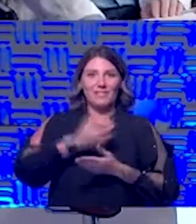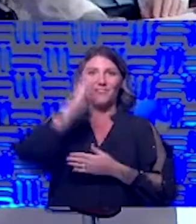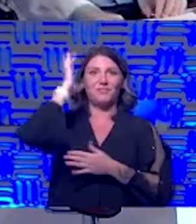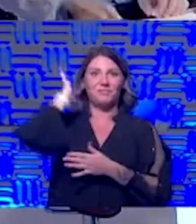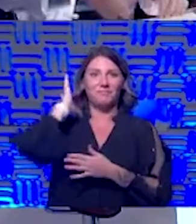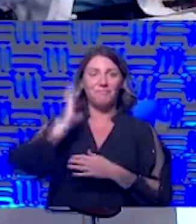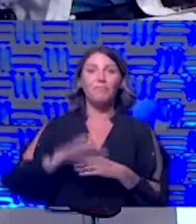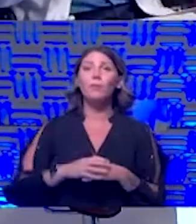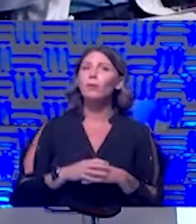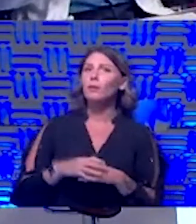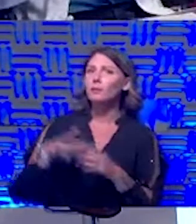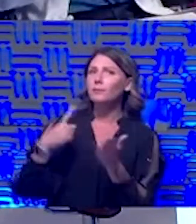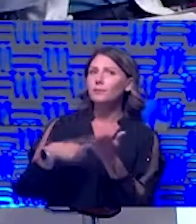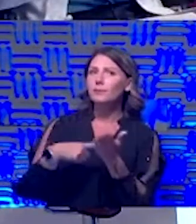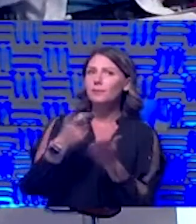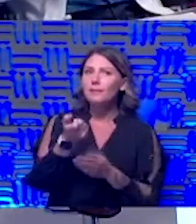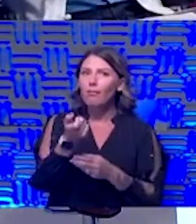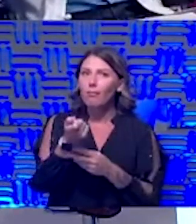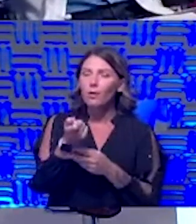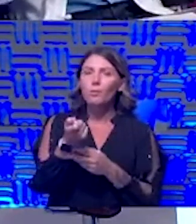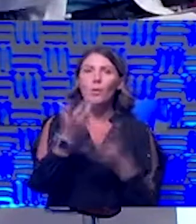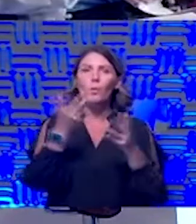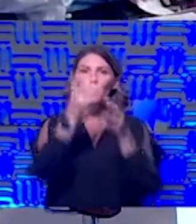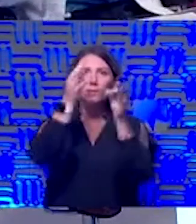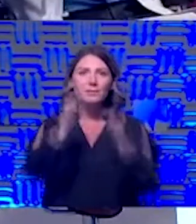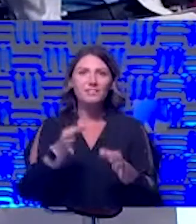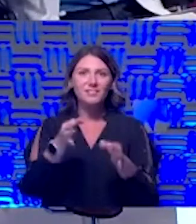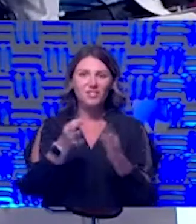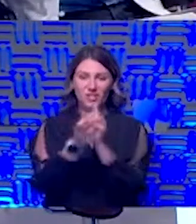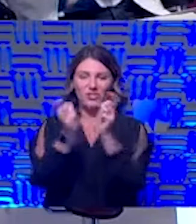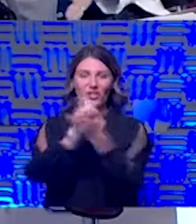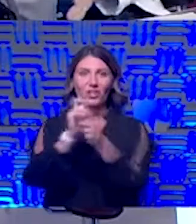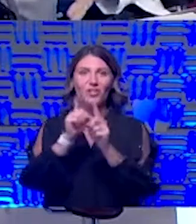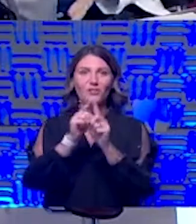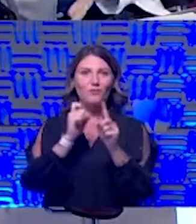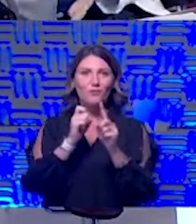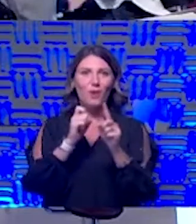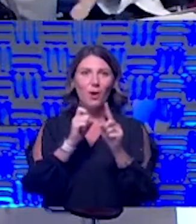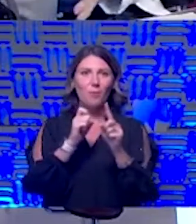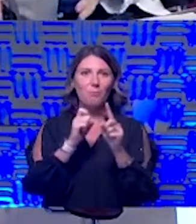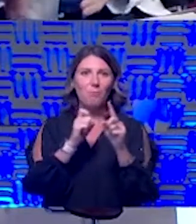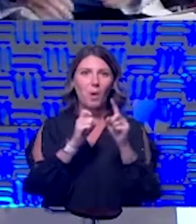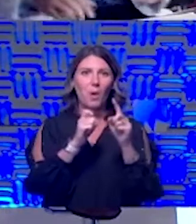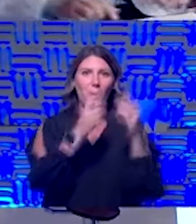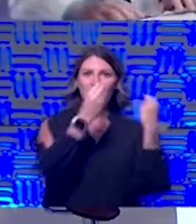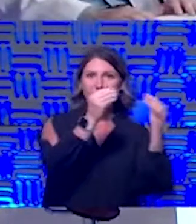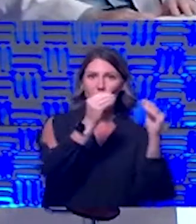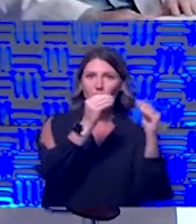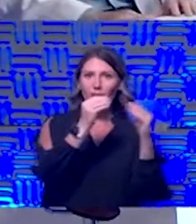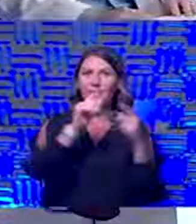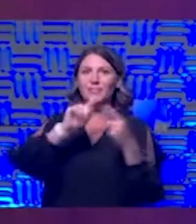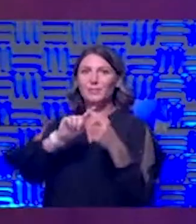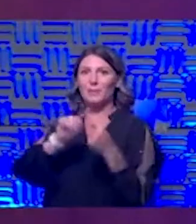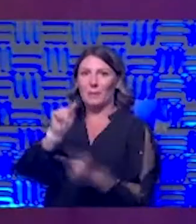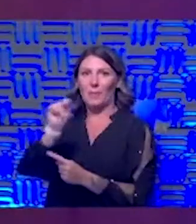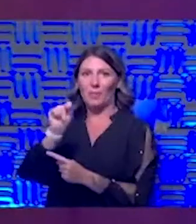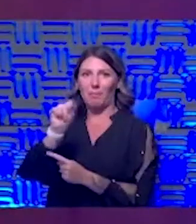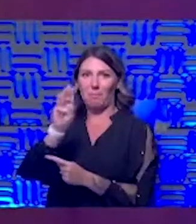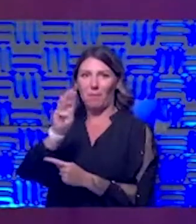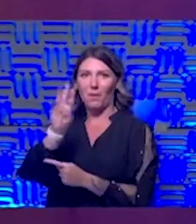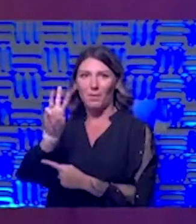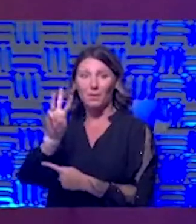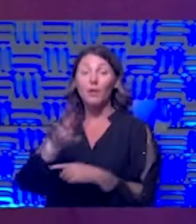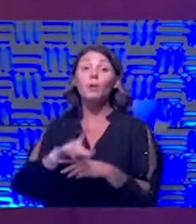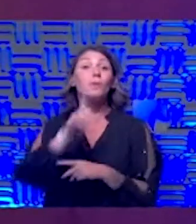bit about what was the decision that made you switch from marketing to Battle Within? Sure. Really, it was